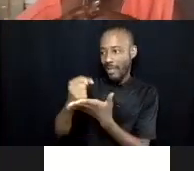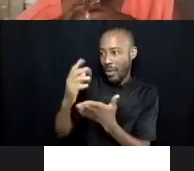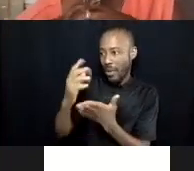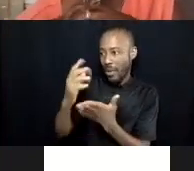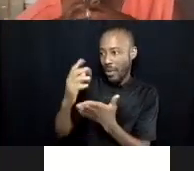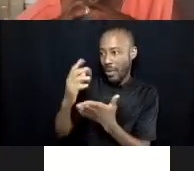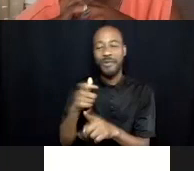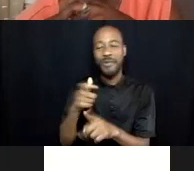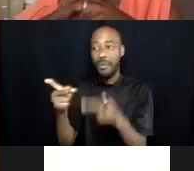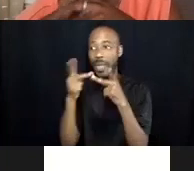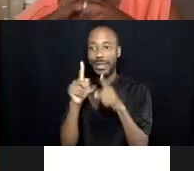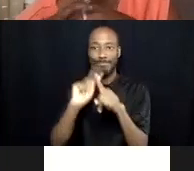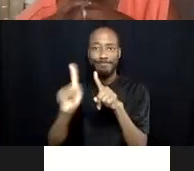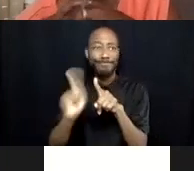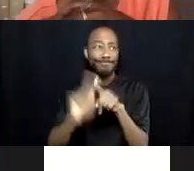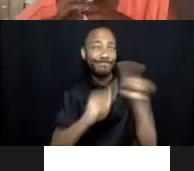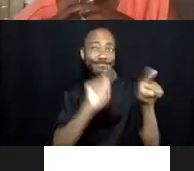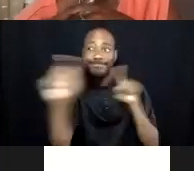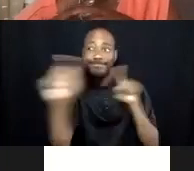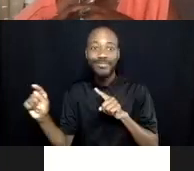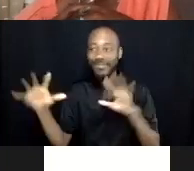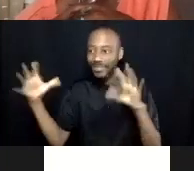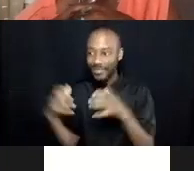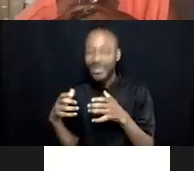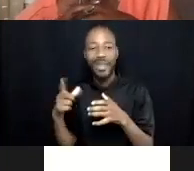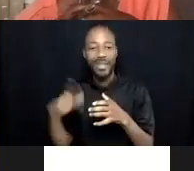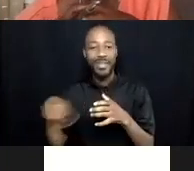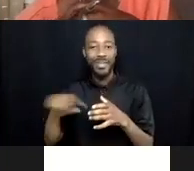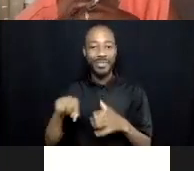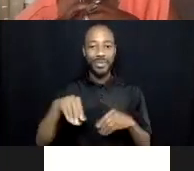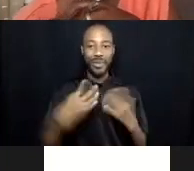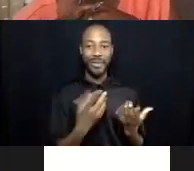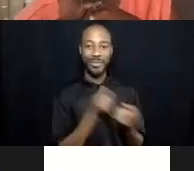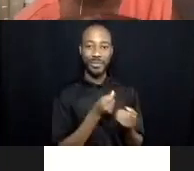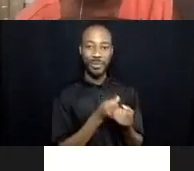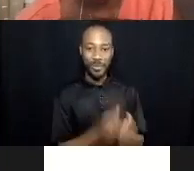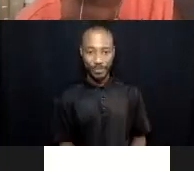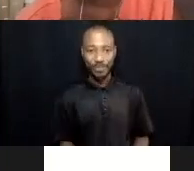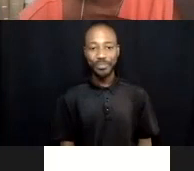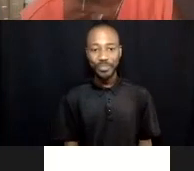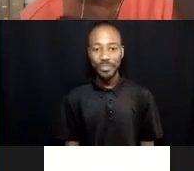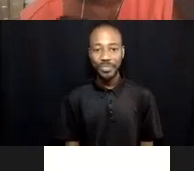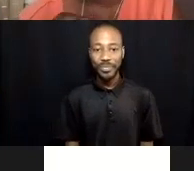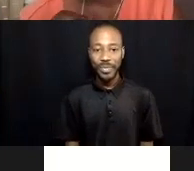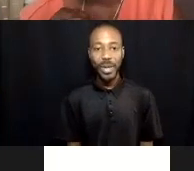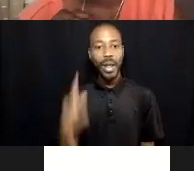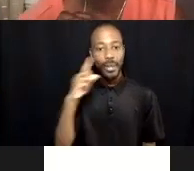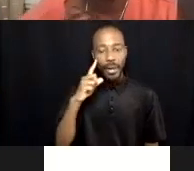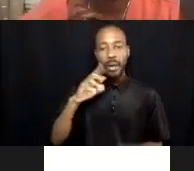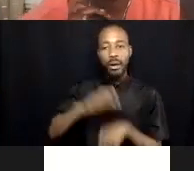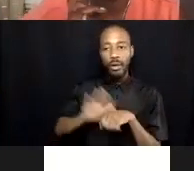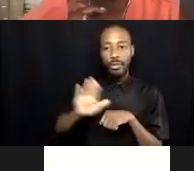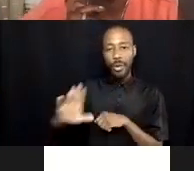folks with that support. And I think that on their website,